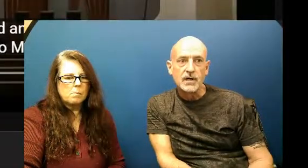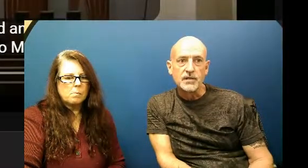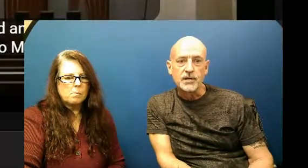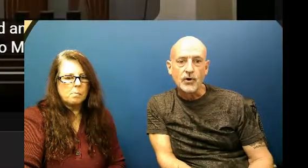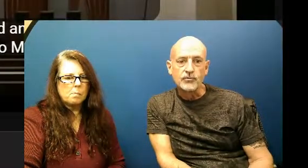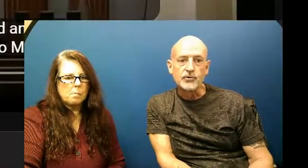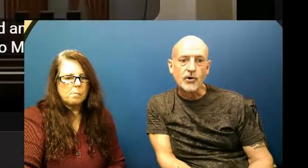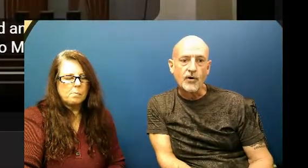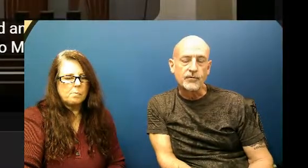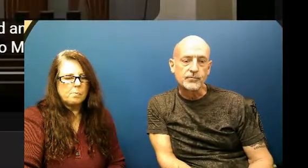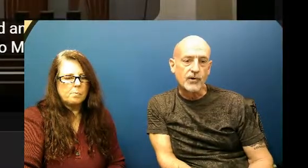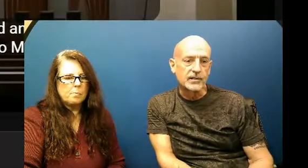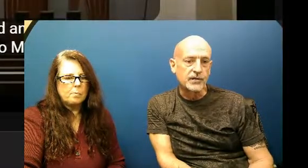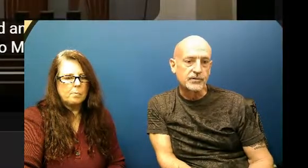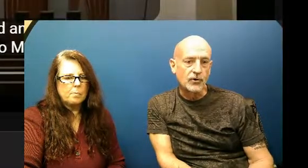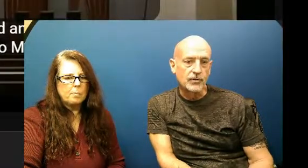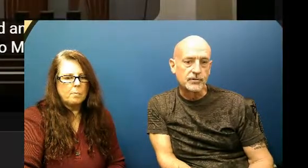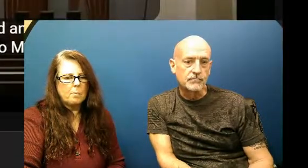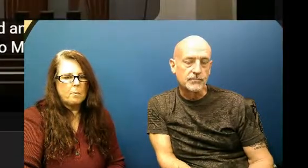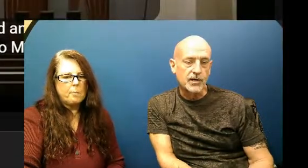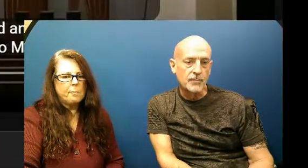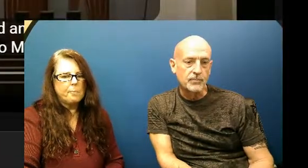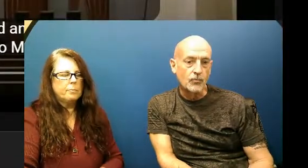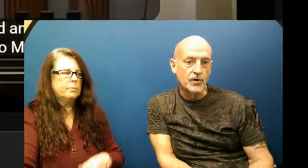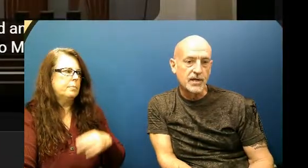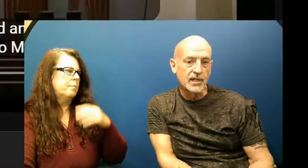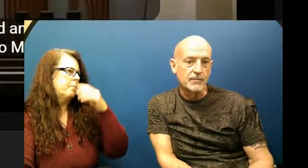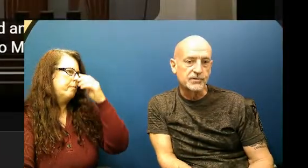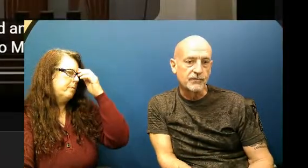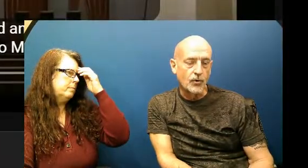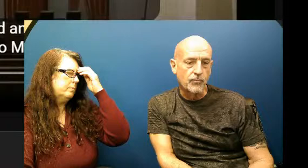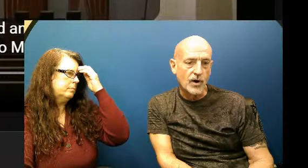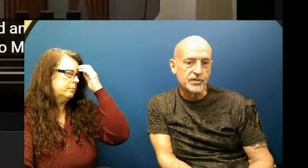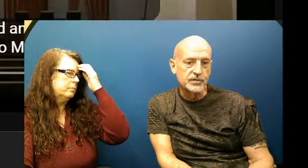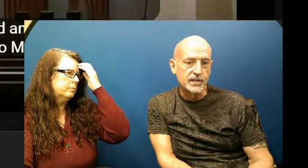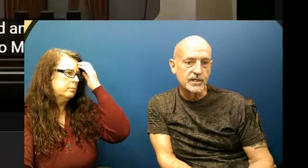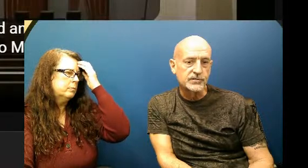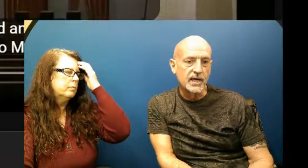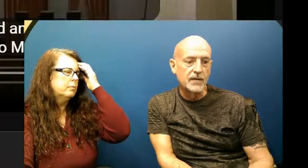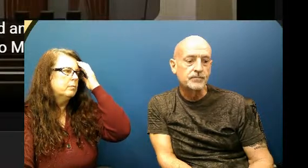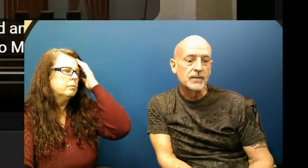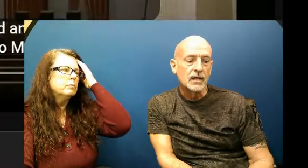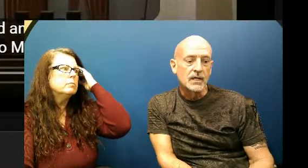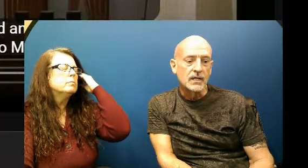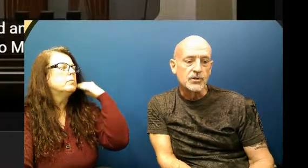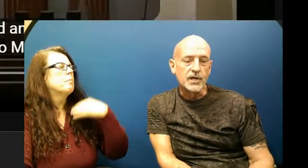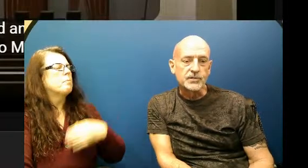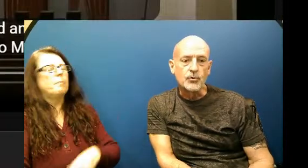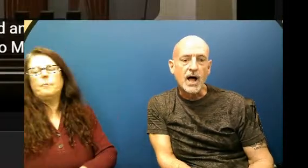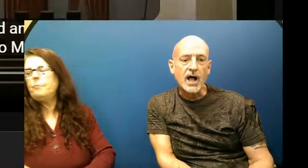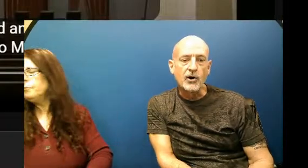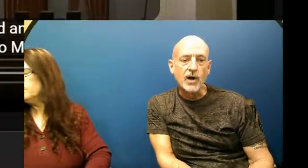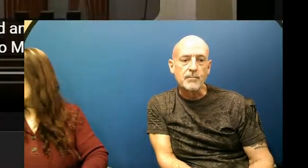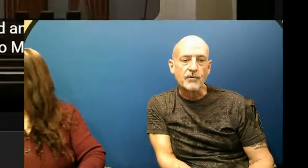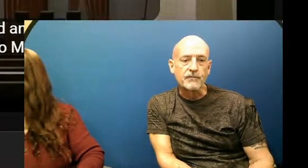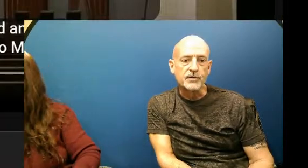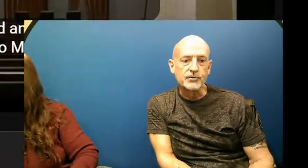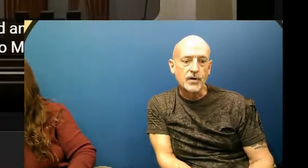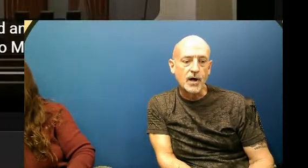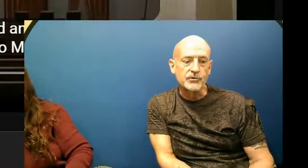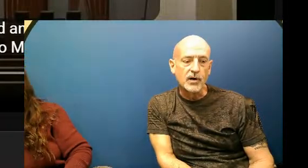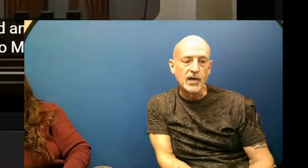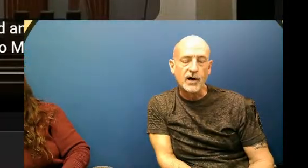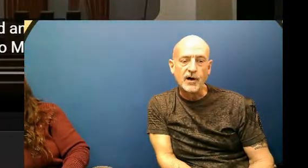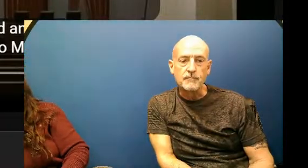removed the owners are from directly controlling the company. One of the elements of a corporation is that you get to hire a